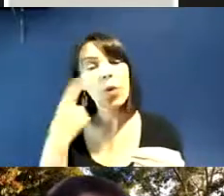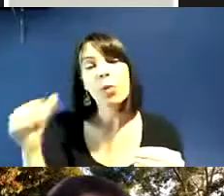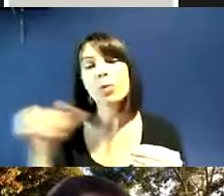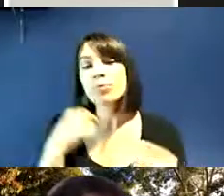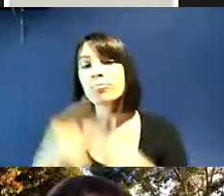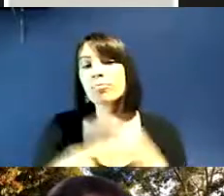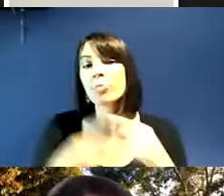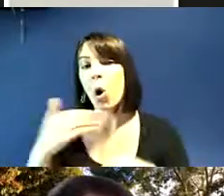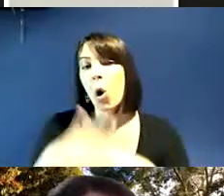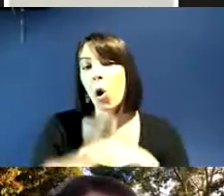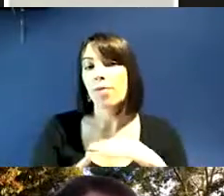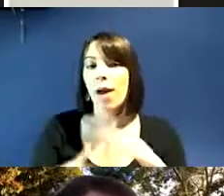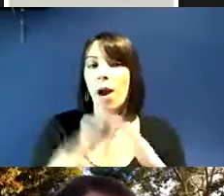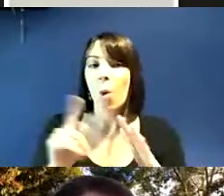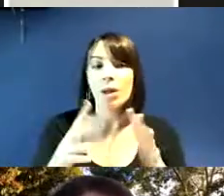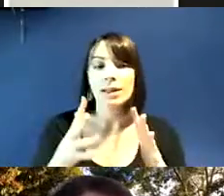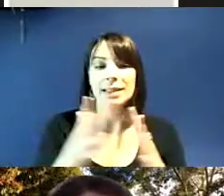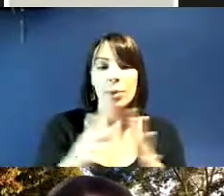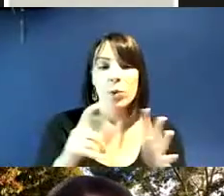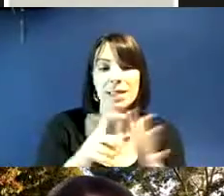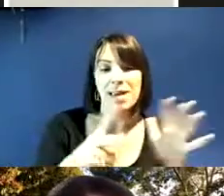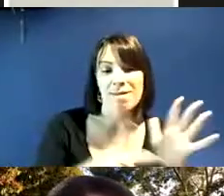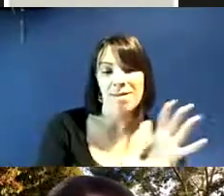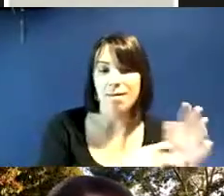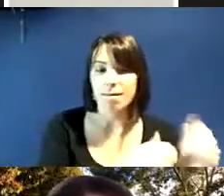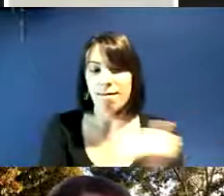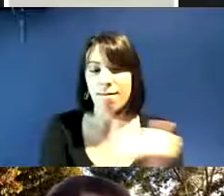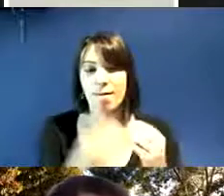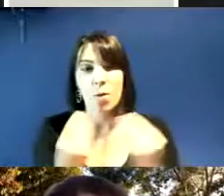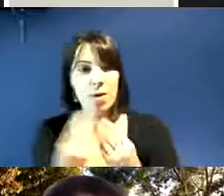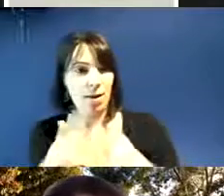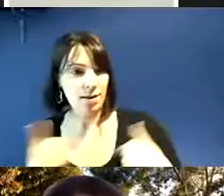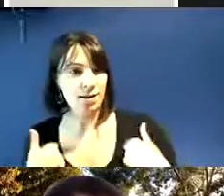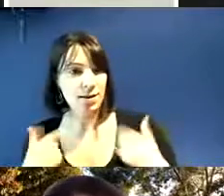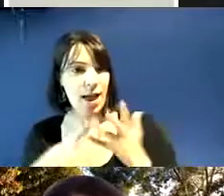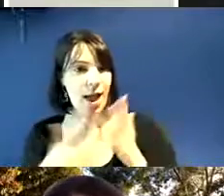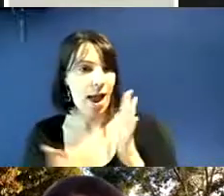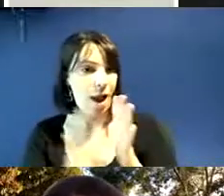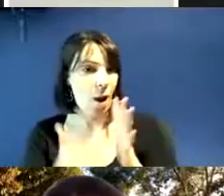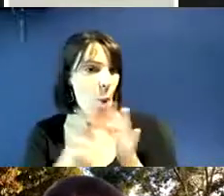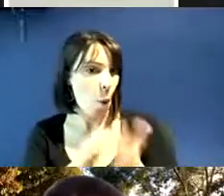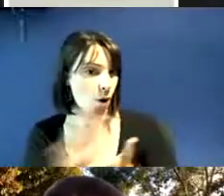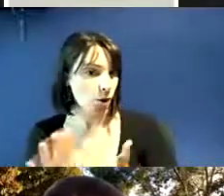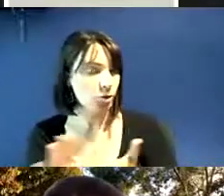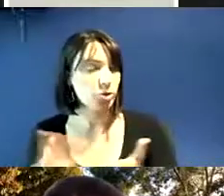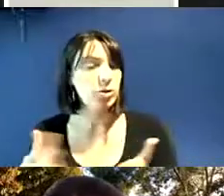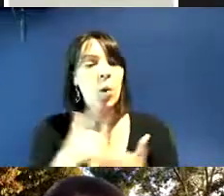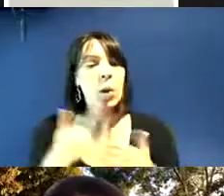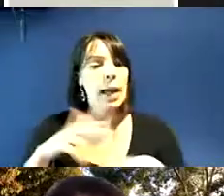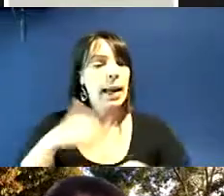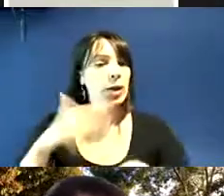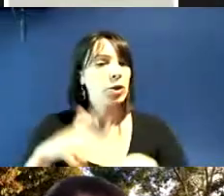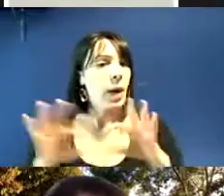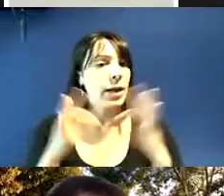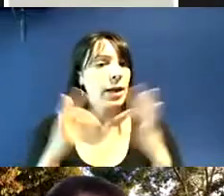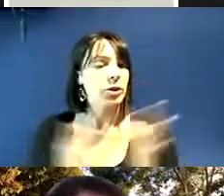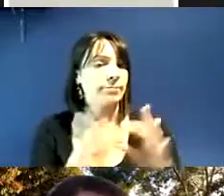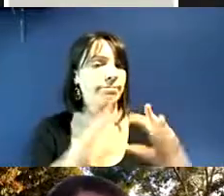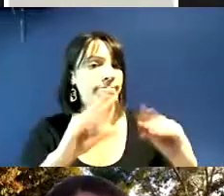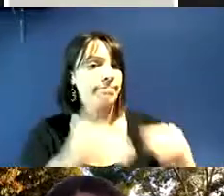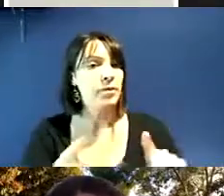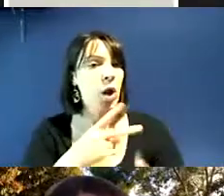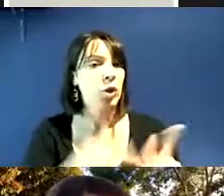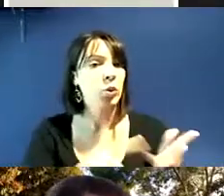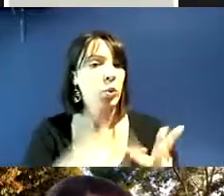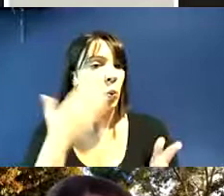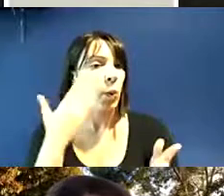with Our Watch. So as Leah said, Our Watch is the national agency to prevent violence against women and their children. And in a moment,